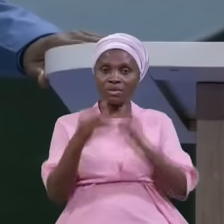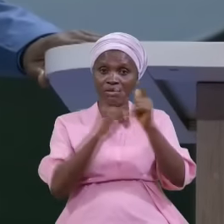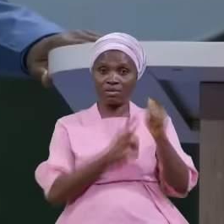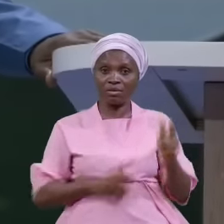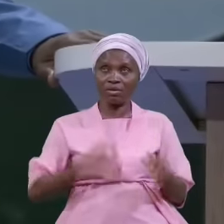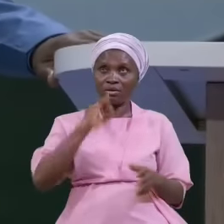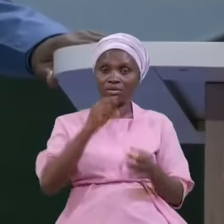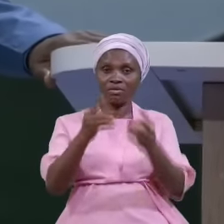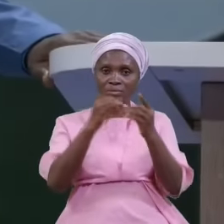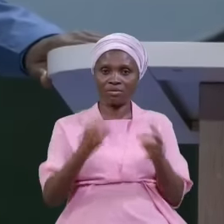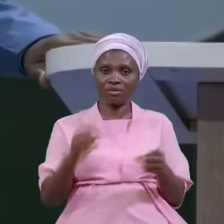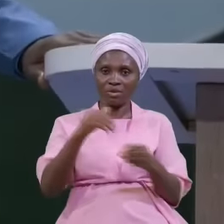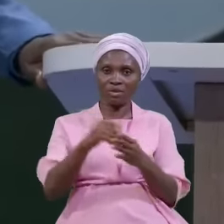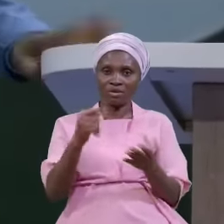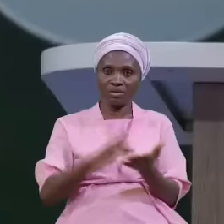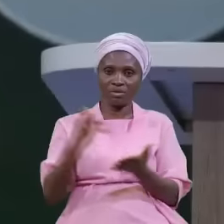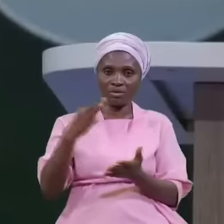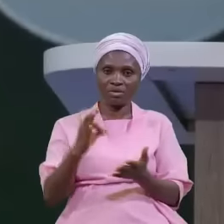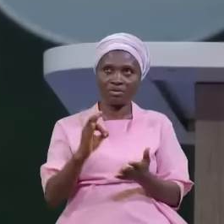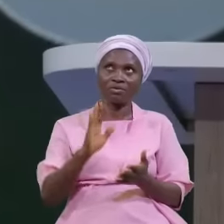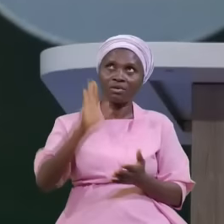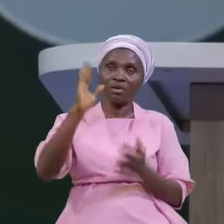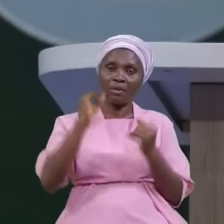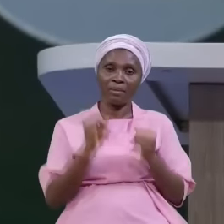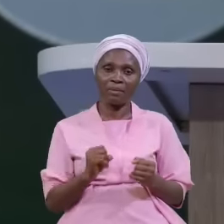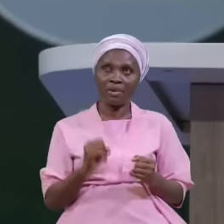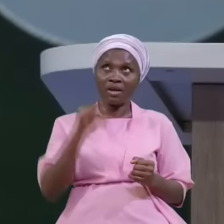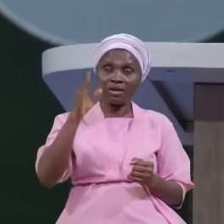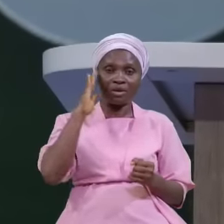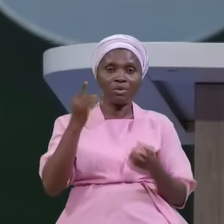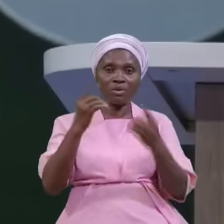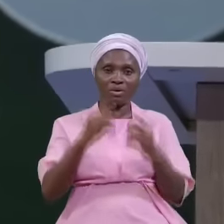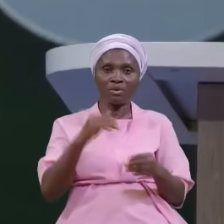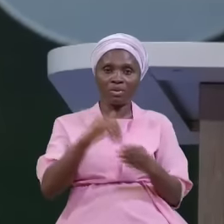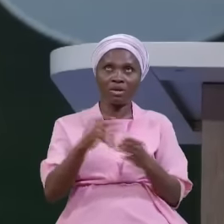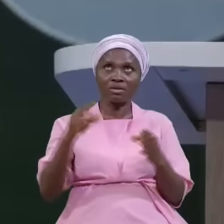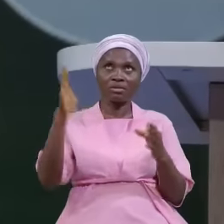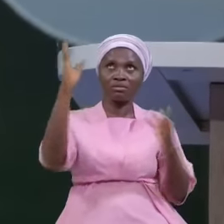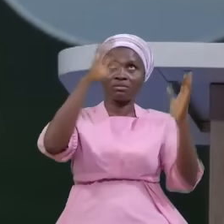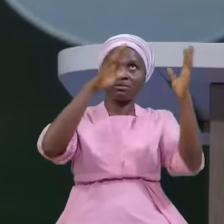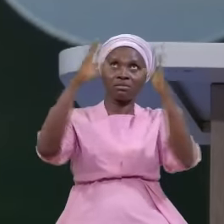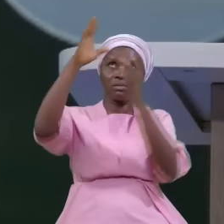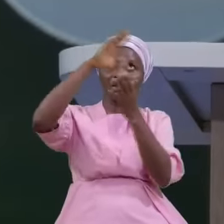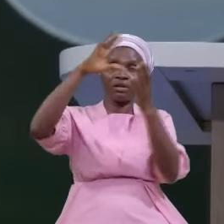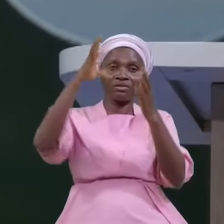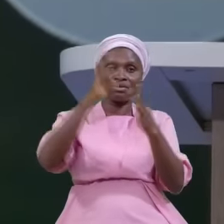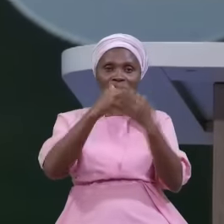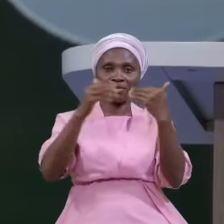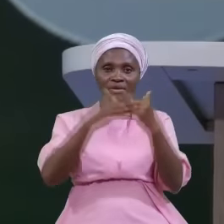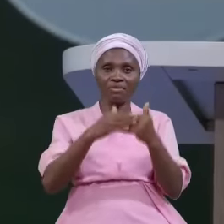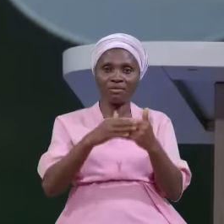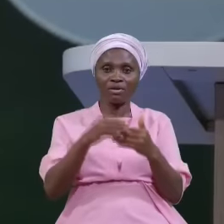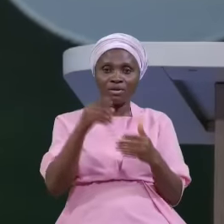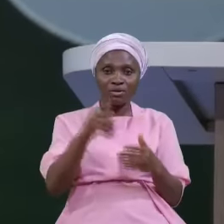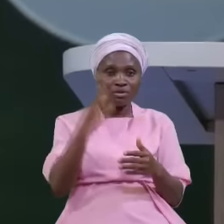glory of His Father. He will come in the clouds of heaven, and you will not see suffering